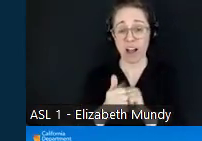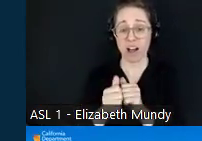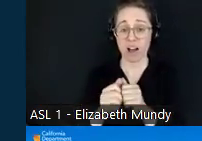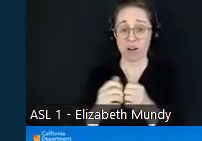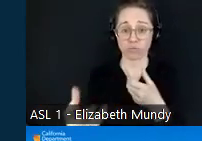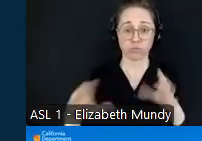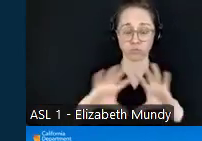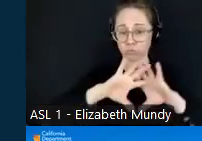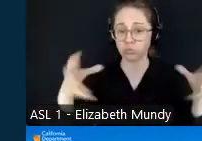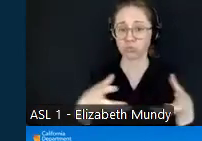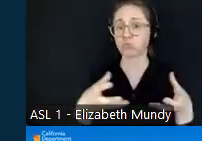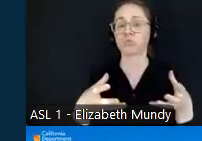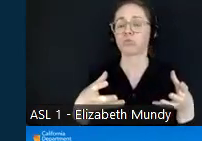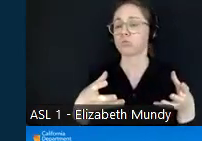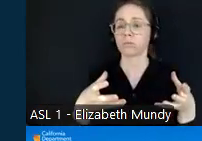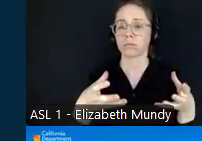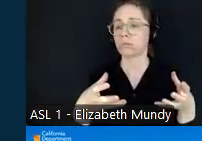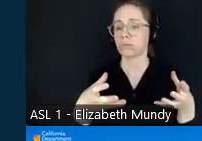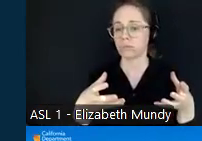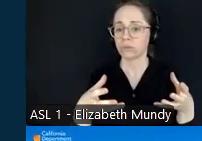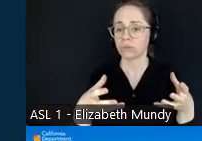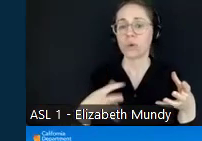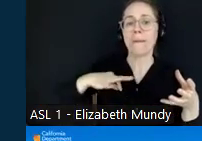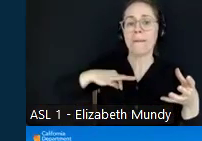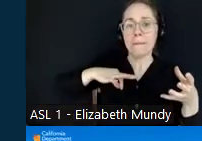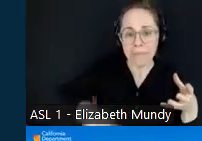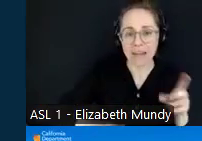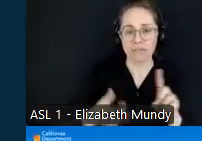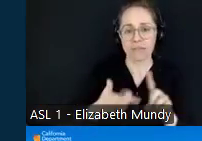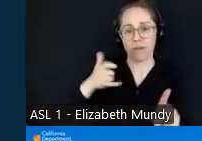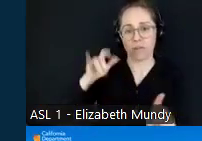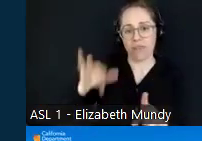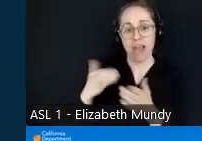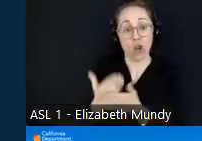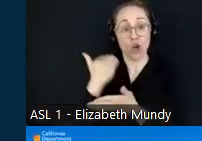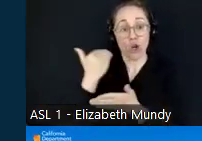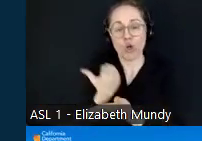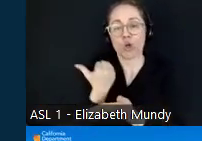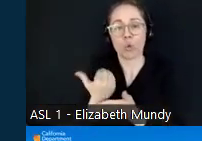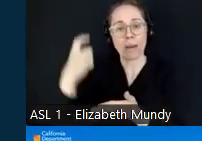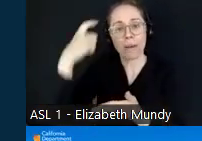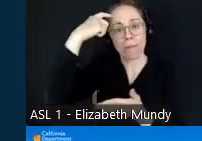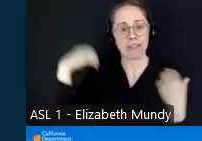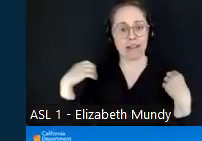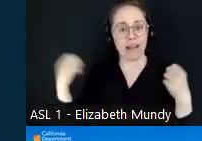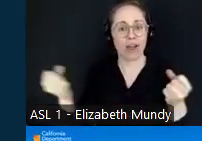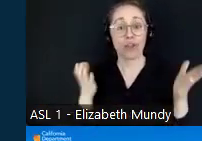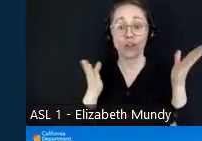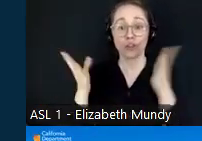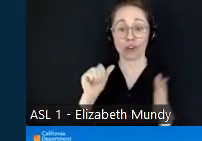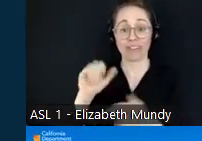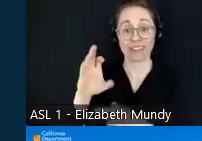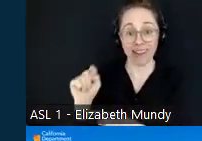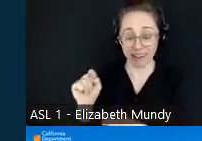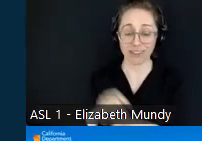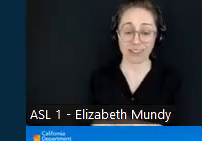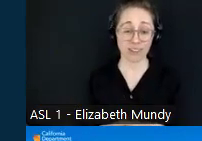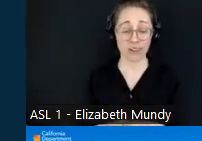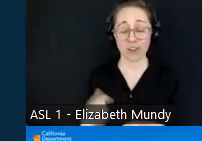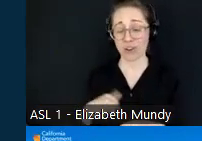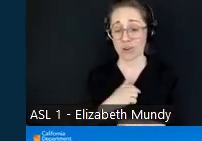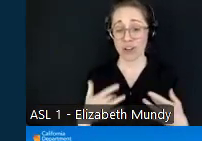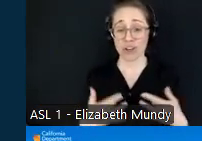to be beneficiaries of the new resources and the new design of the Mental Health Services Act. So we're really thrilled that we're